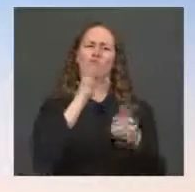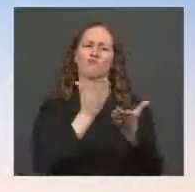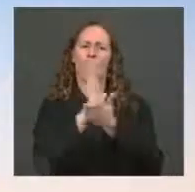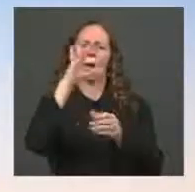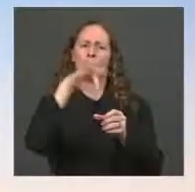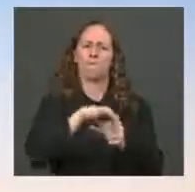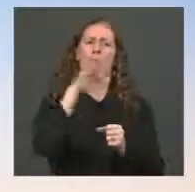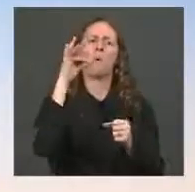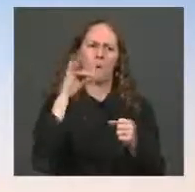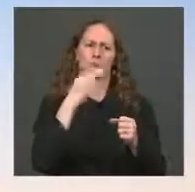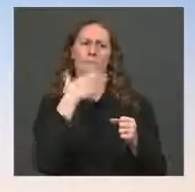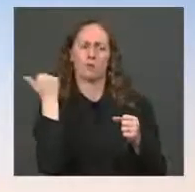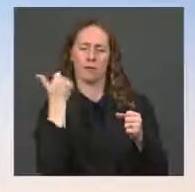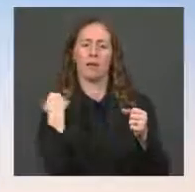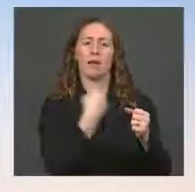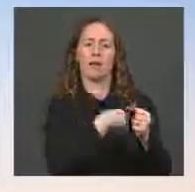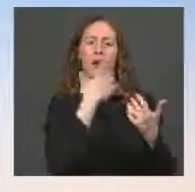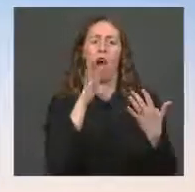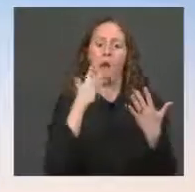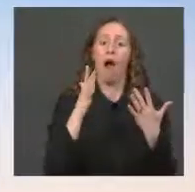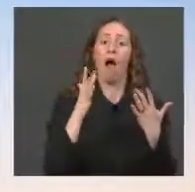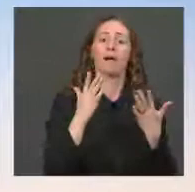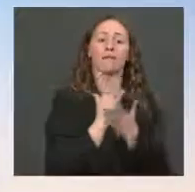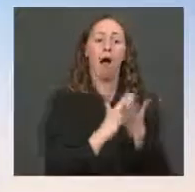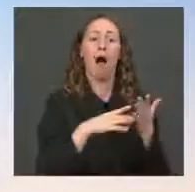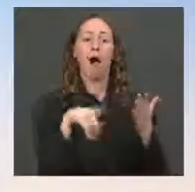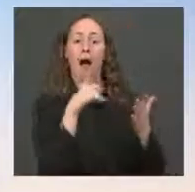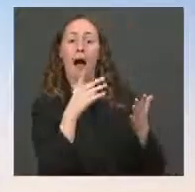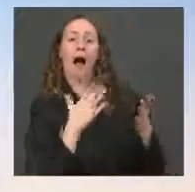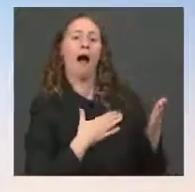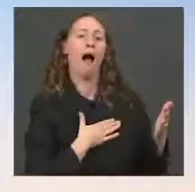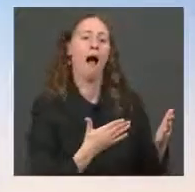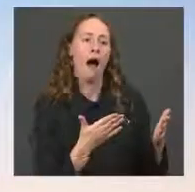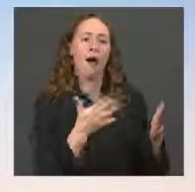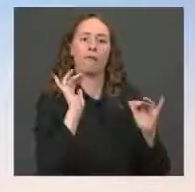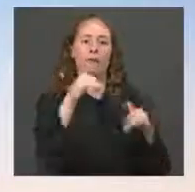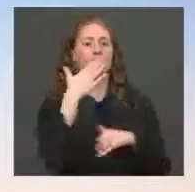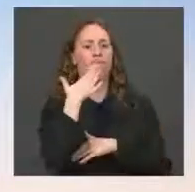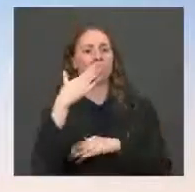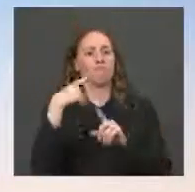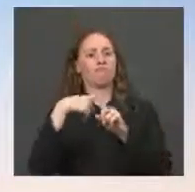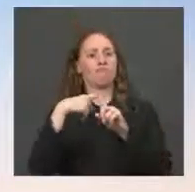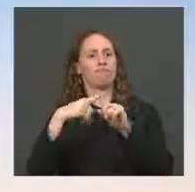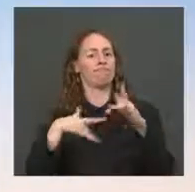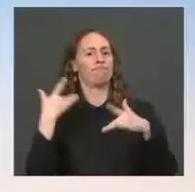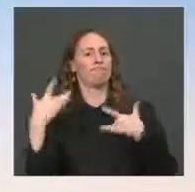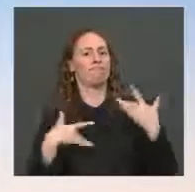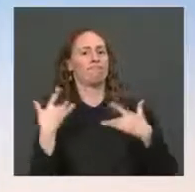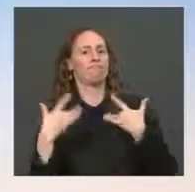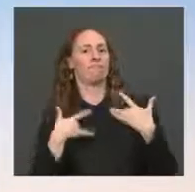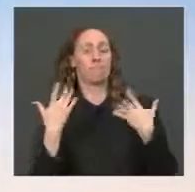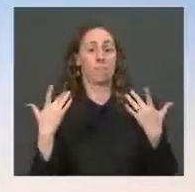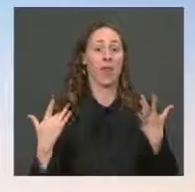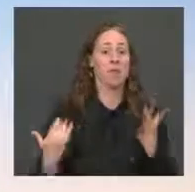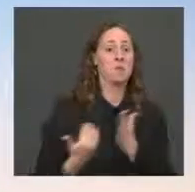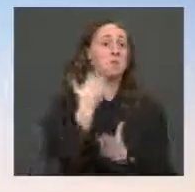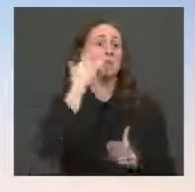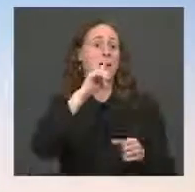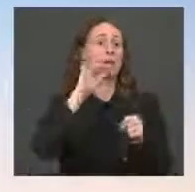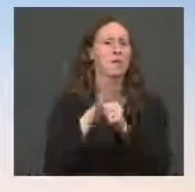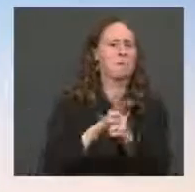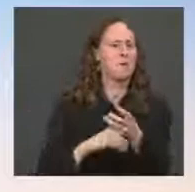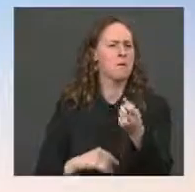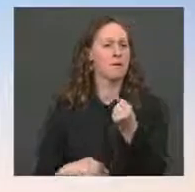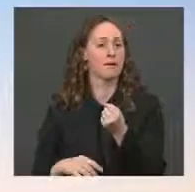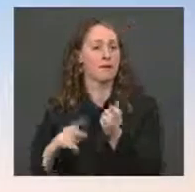progress on compromise agreements. That's a positive step, but there hasn't been any additional change. Okay, and no change on the president's opinion as